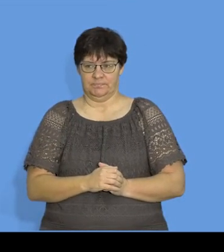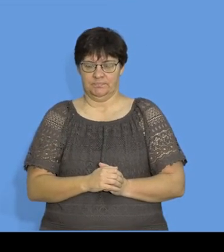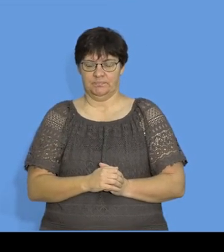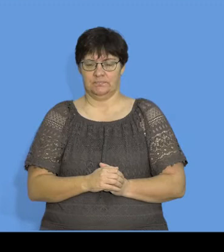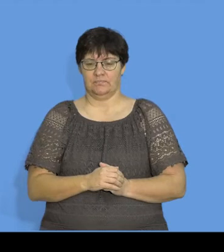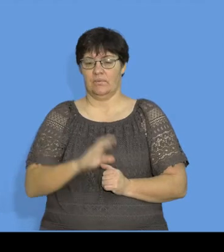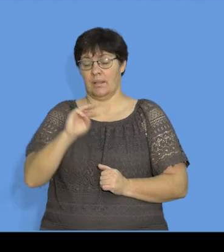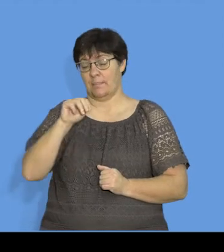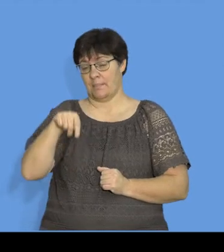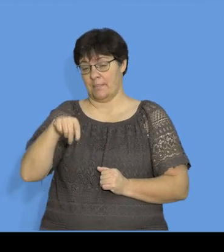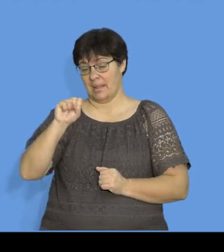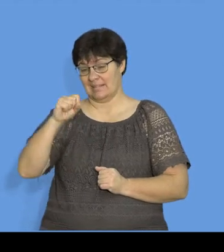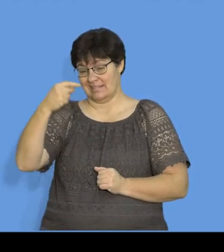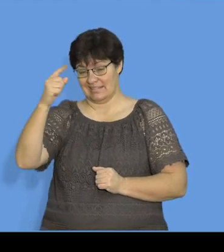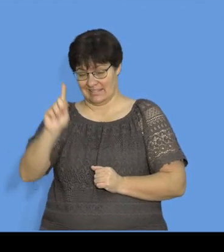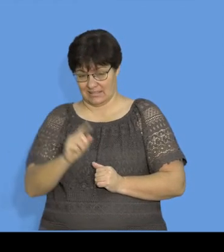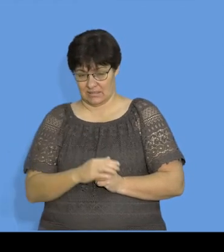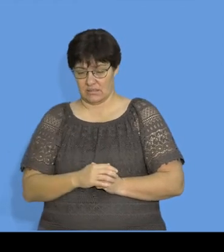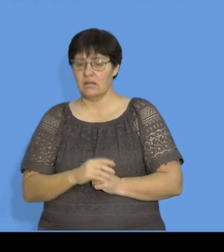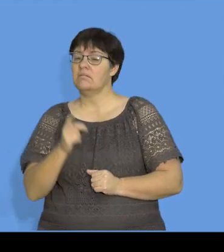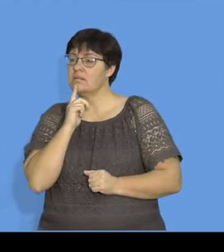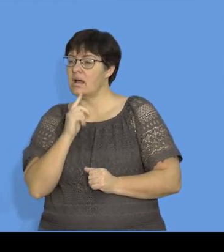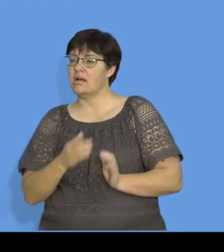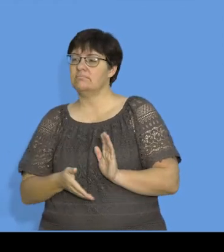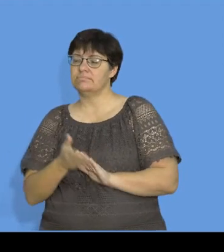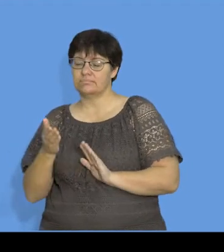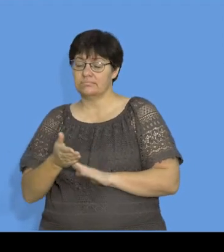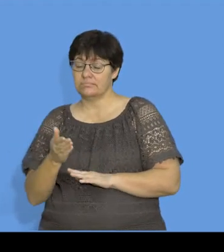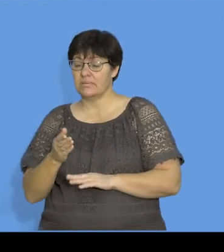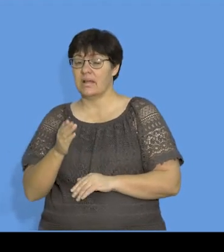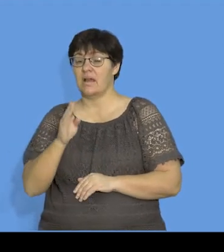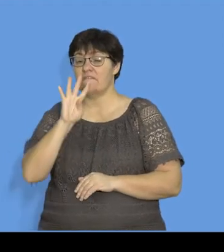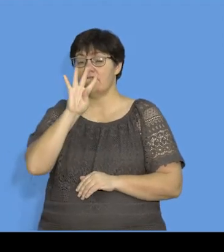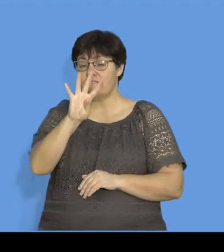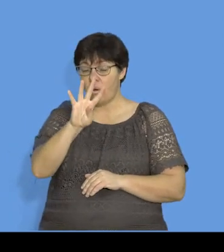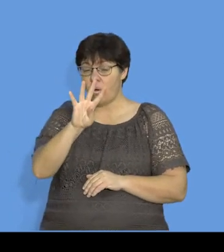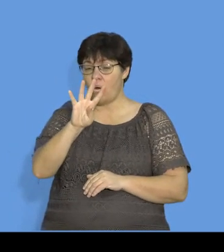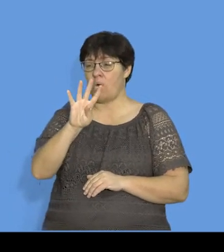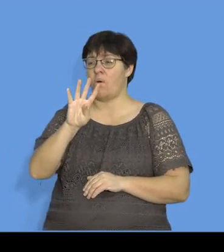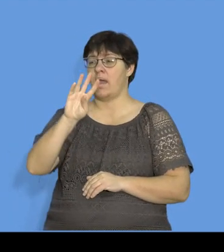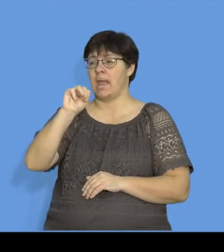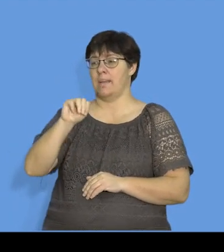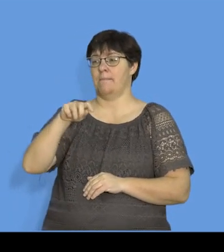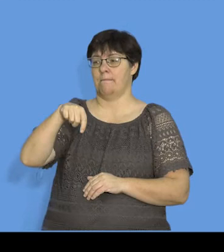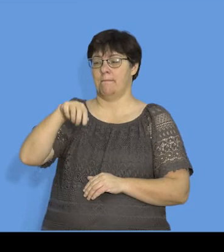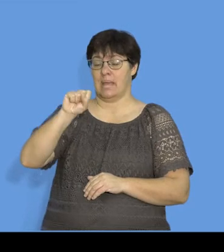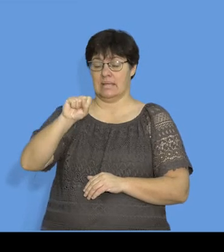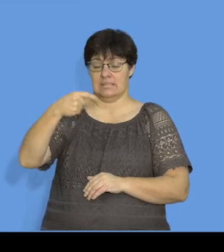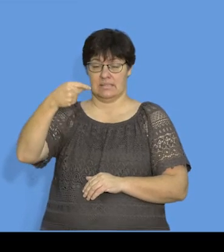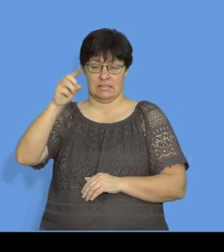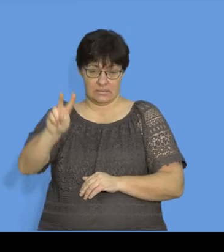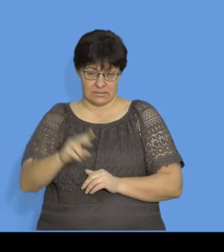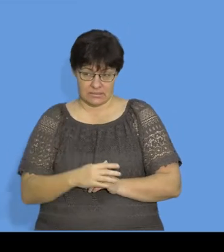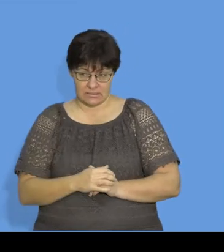They told me it accelerates at 4 meters per second